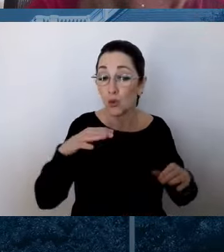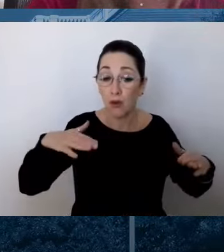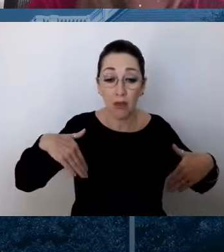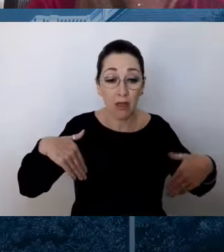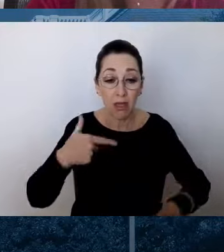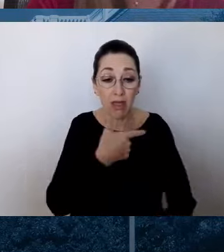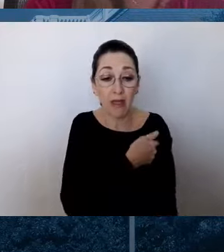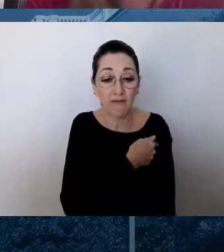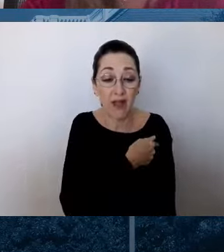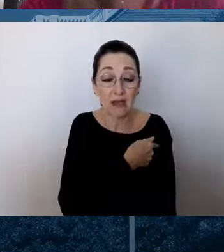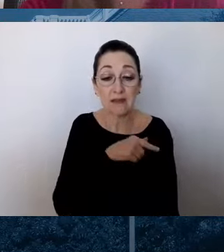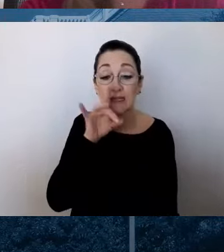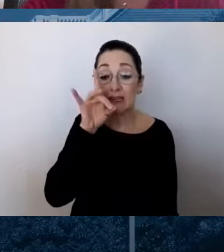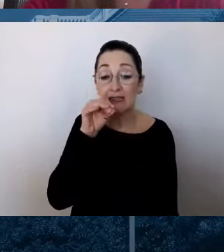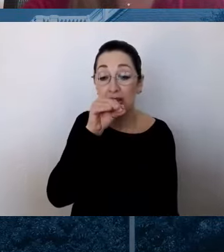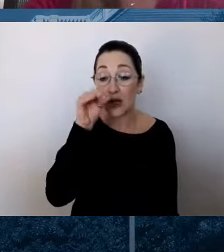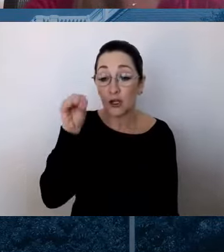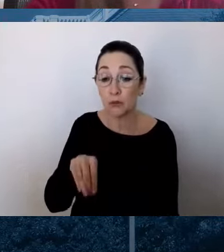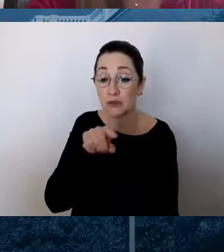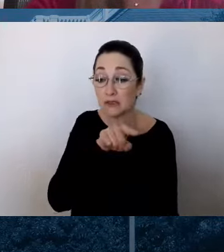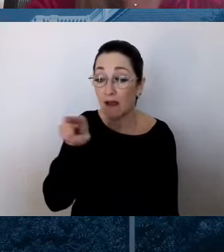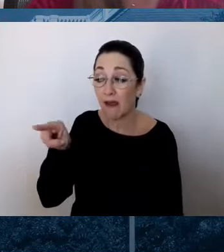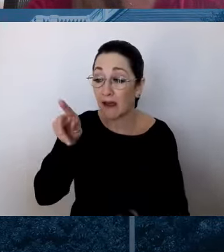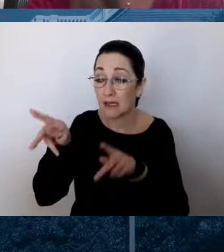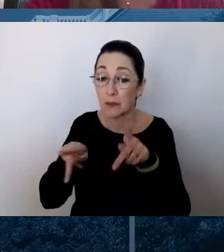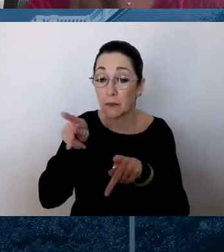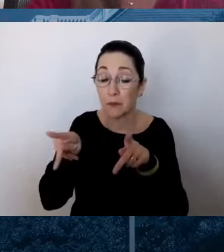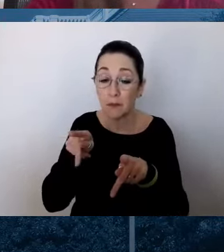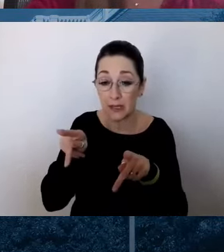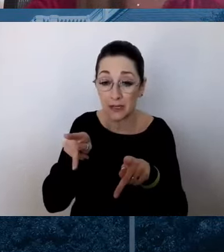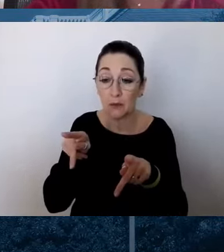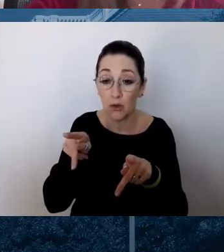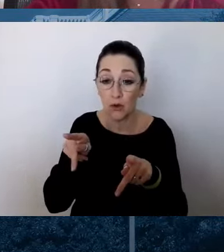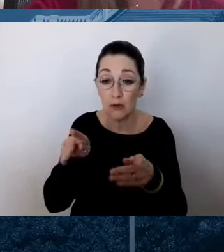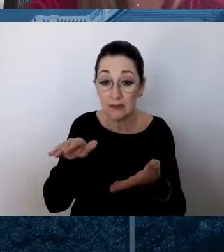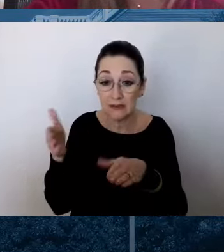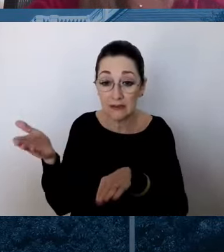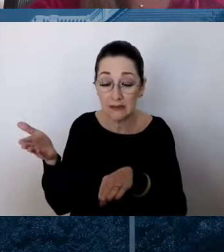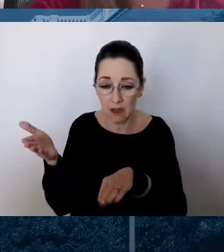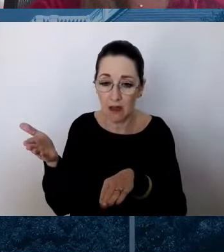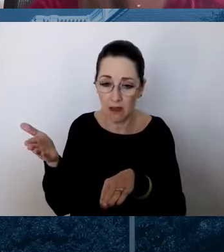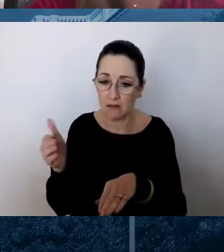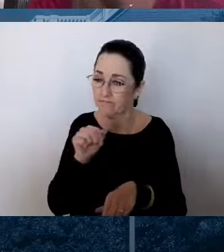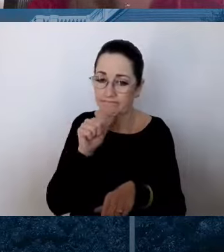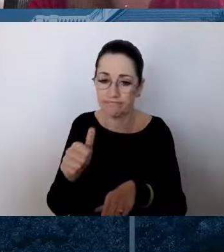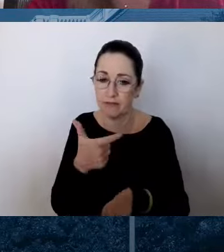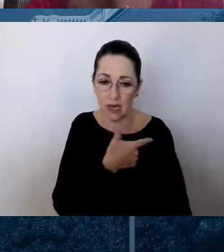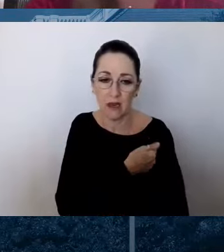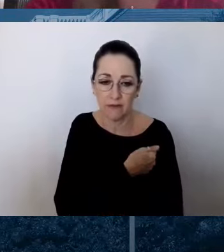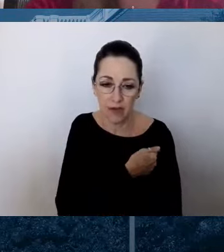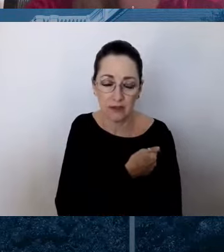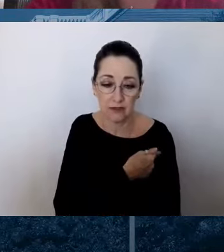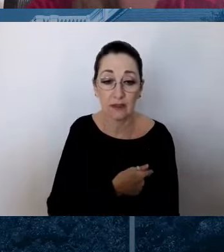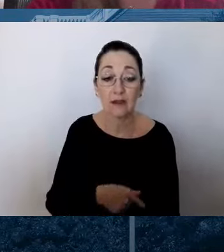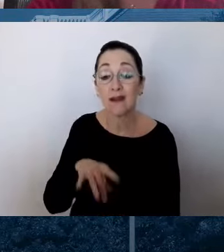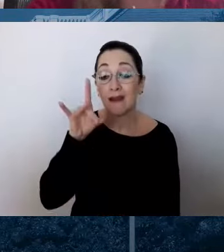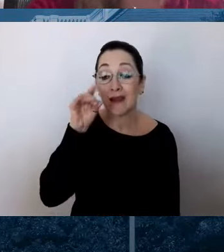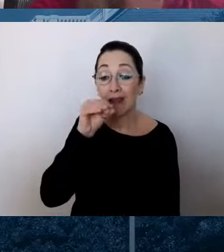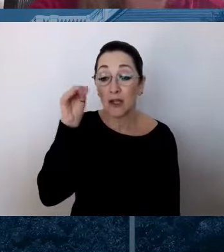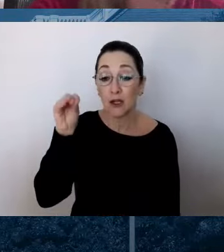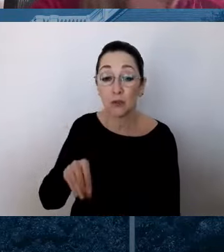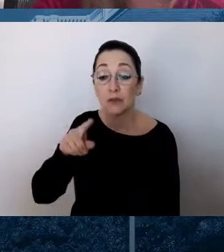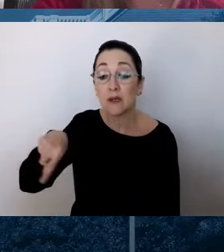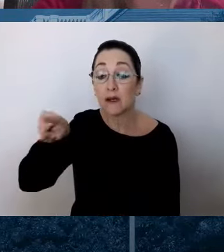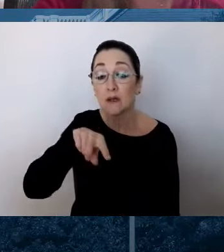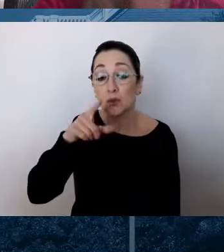vaccinated. Additionally, 80% of the hospitalizations are among those not vaccinated. And again, most of the cases